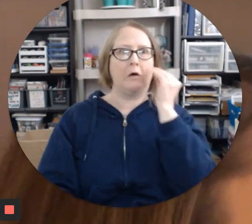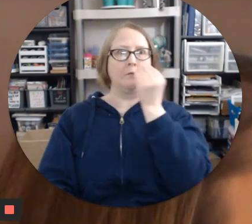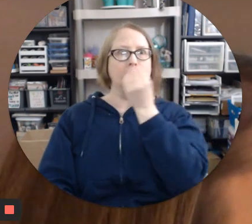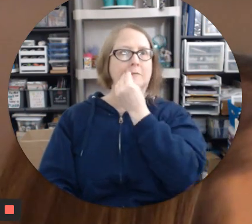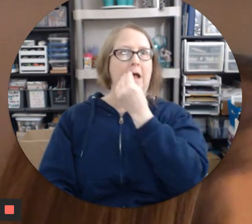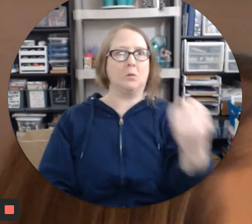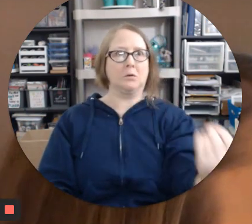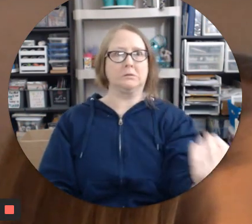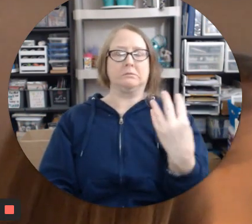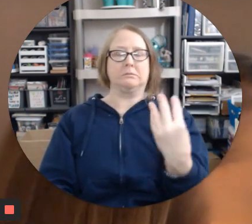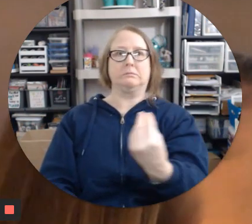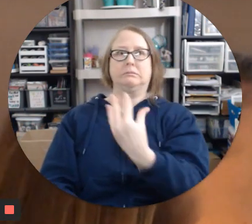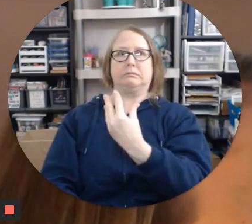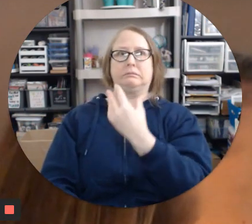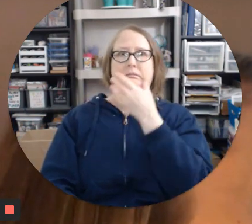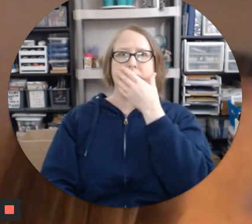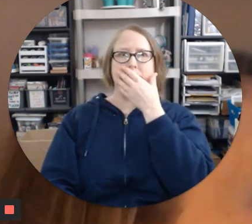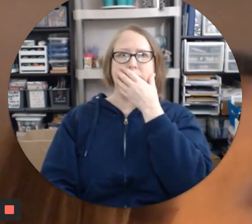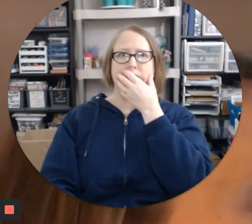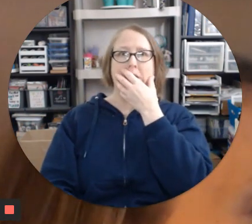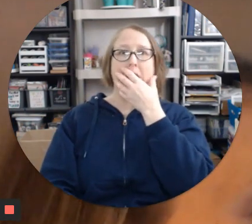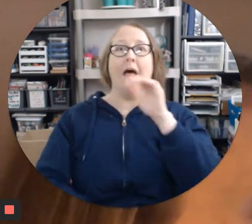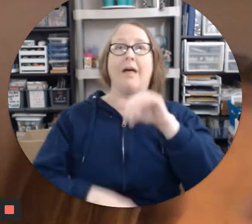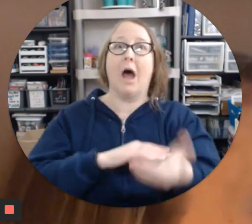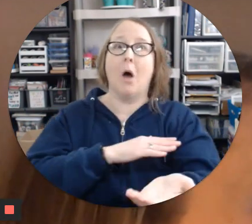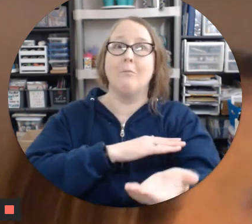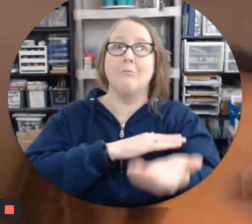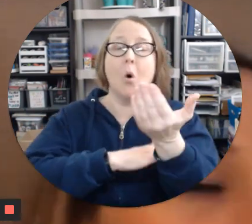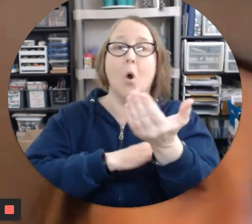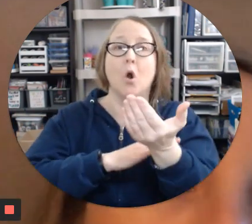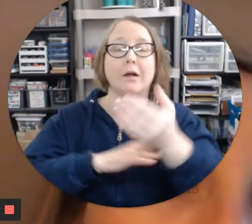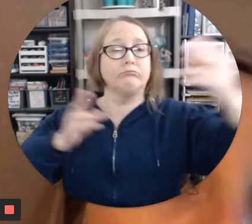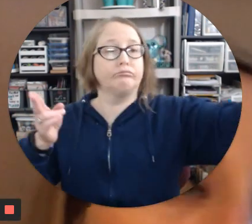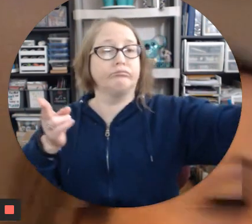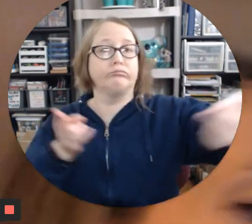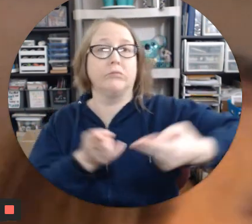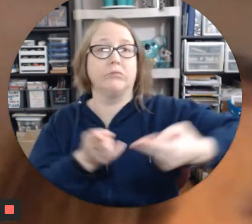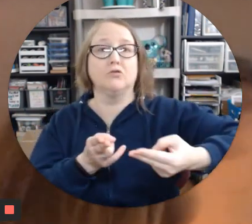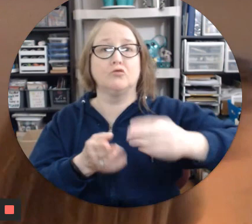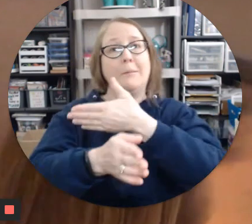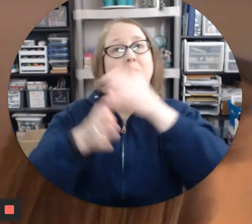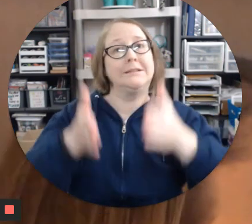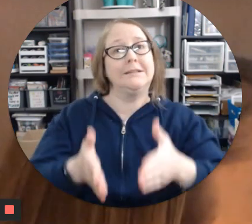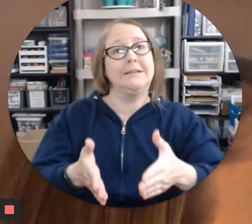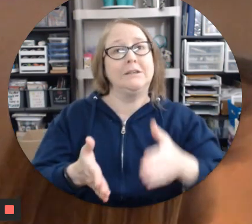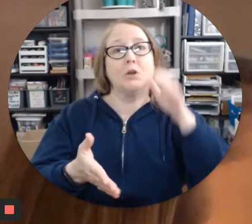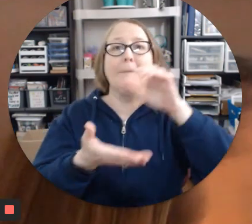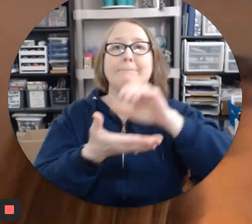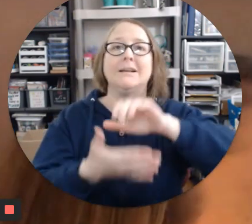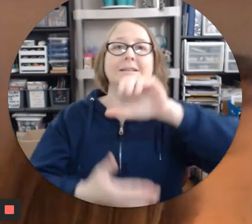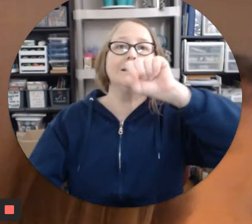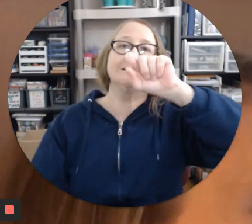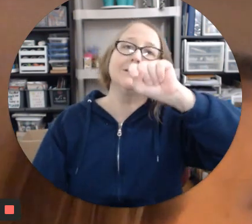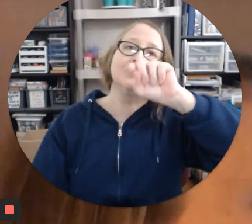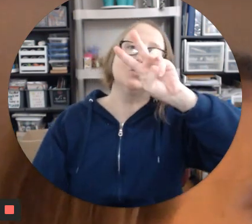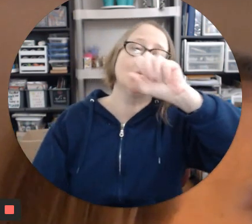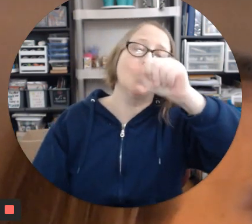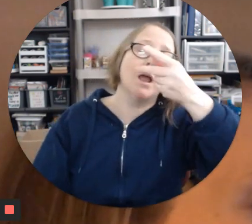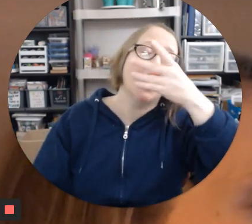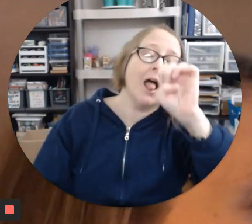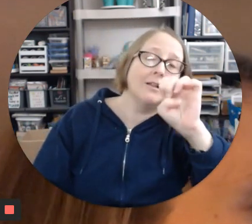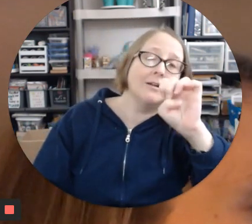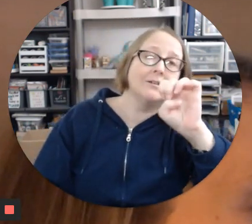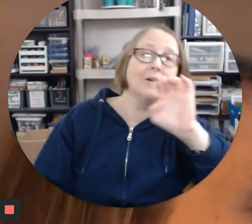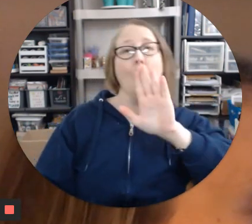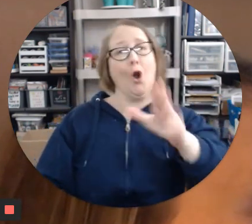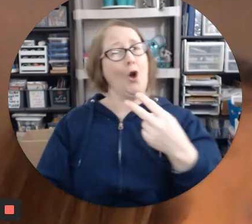That morning, the students were introduced to Mrs. Twinkle, the music teacher. Her voice was like something out of